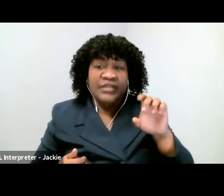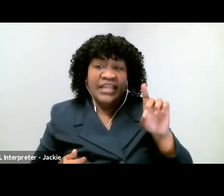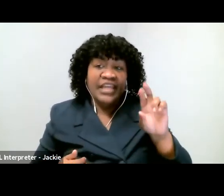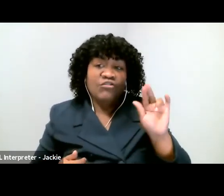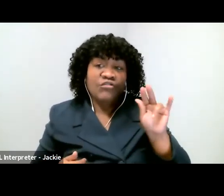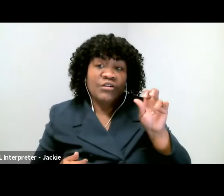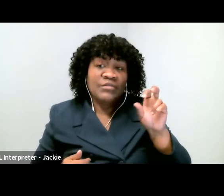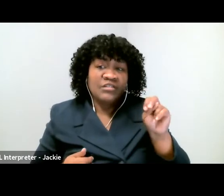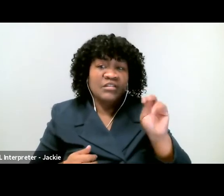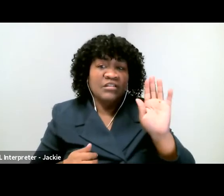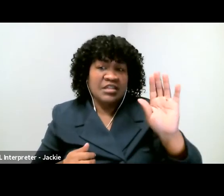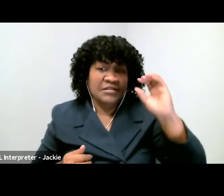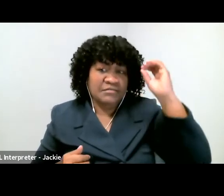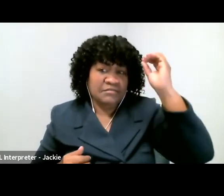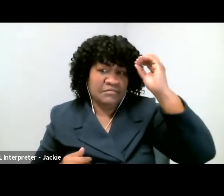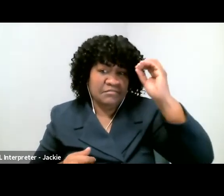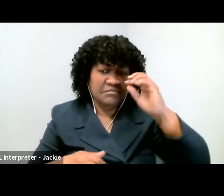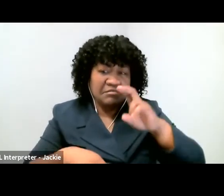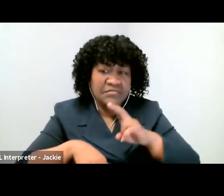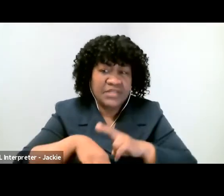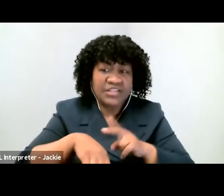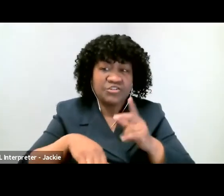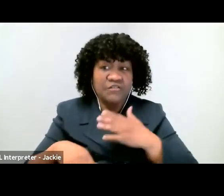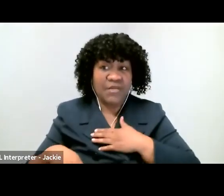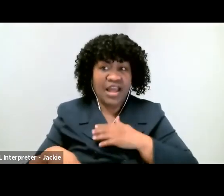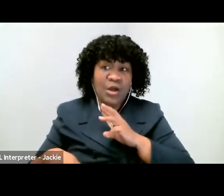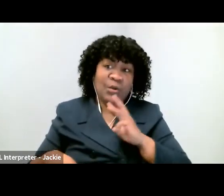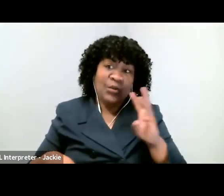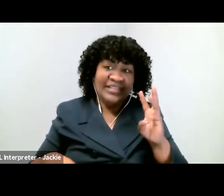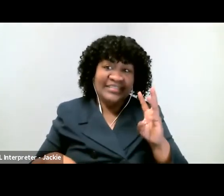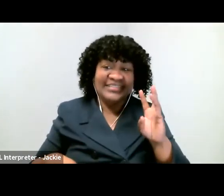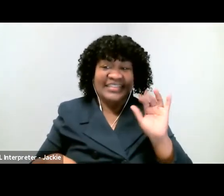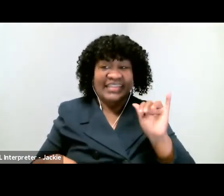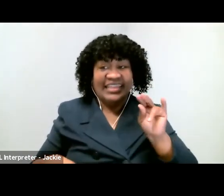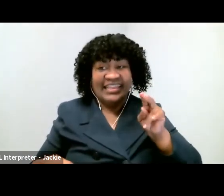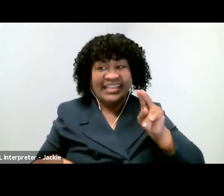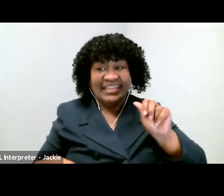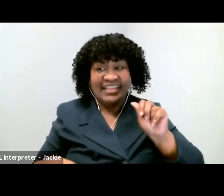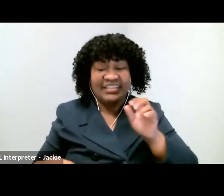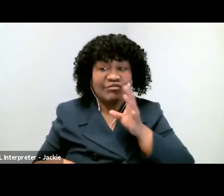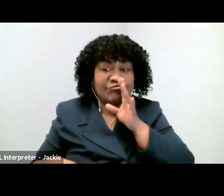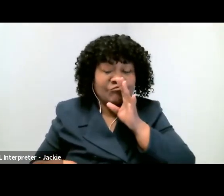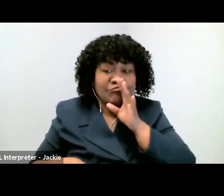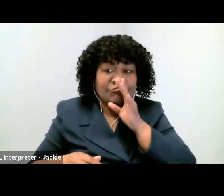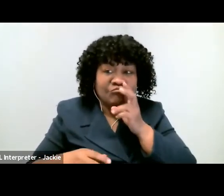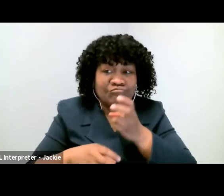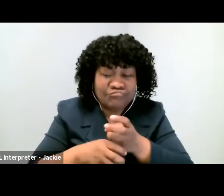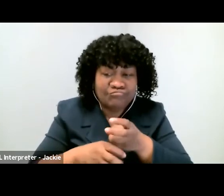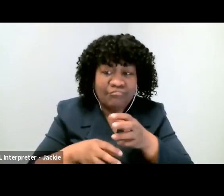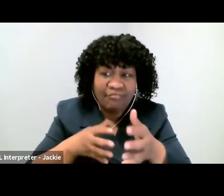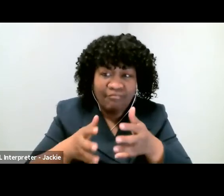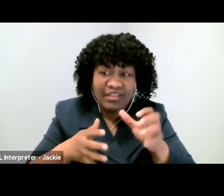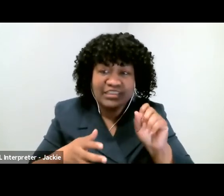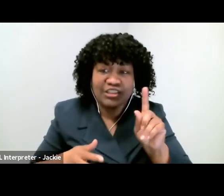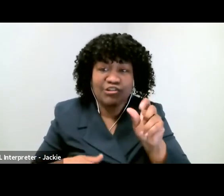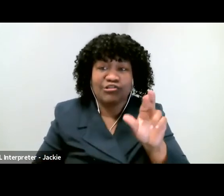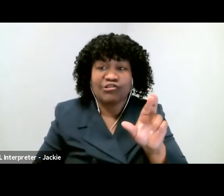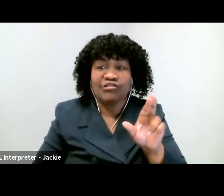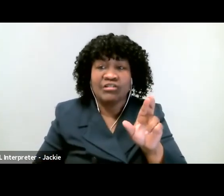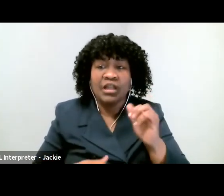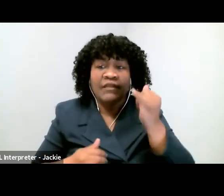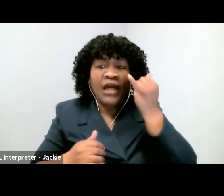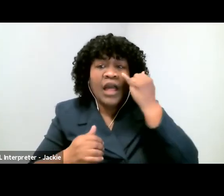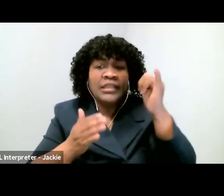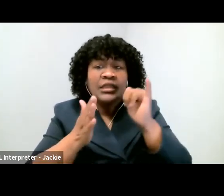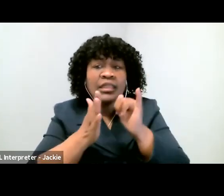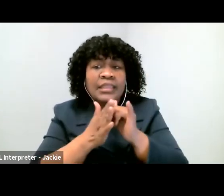Ed Roberson has opined on the nature of my West Indian stutter. The idea that the shaman was a